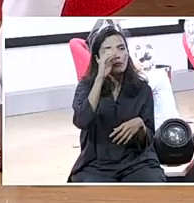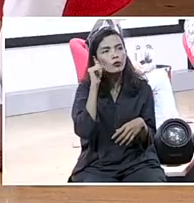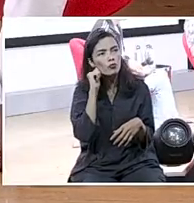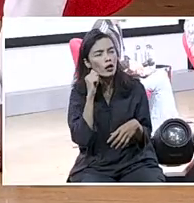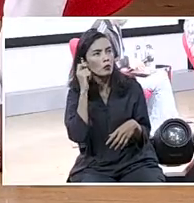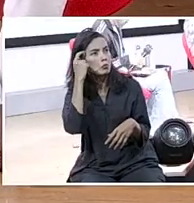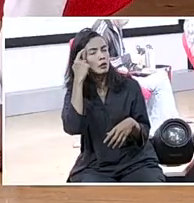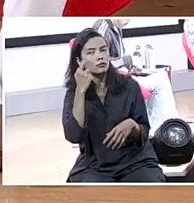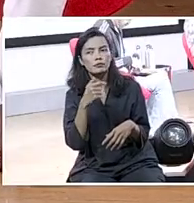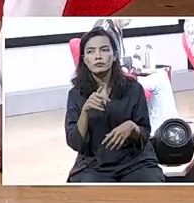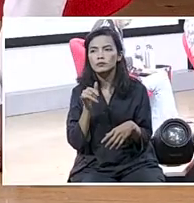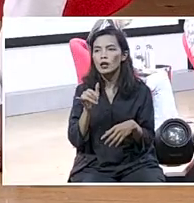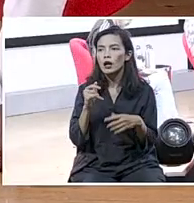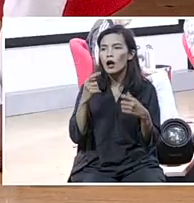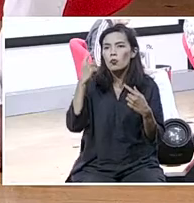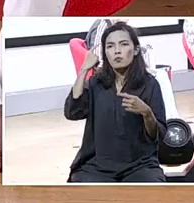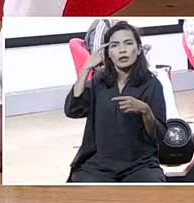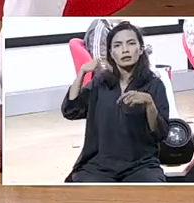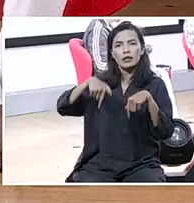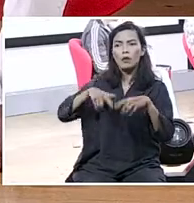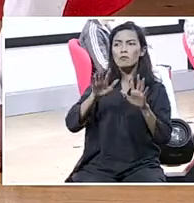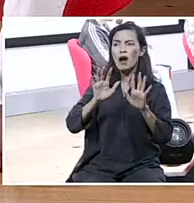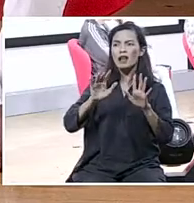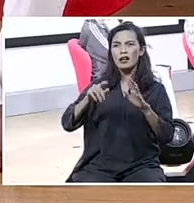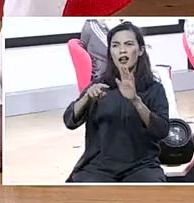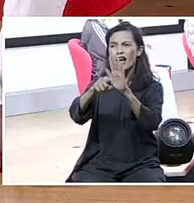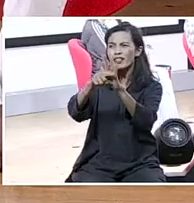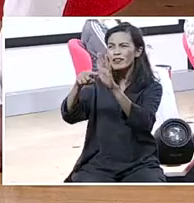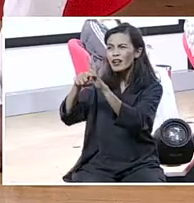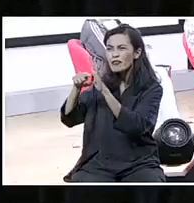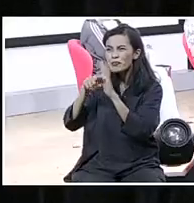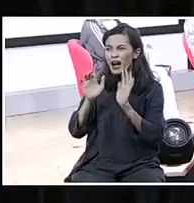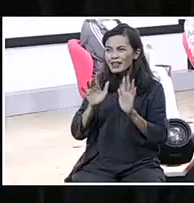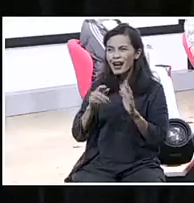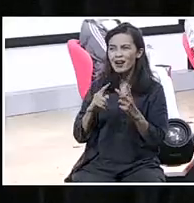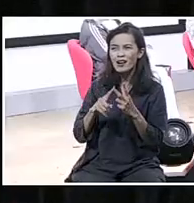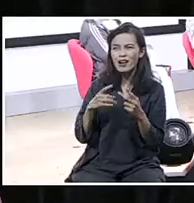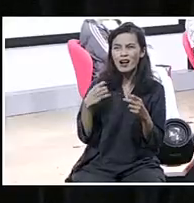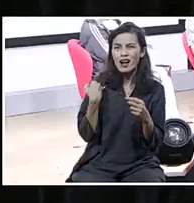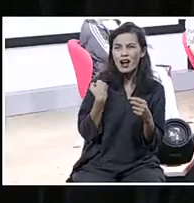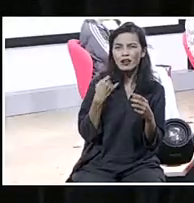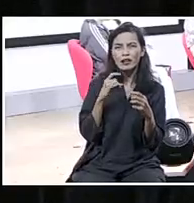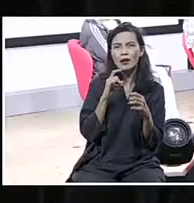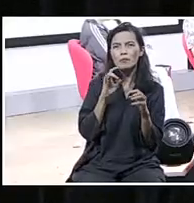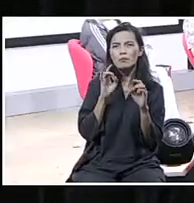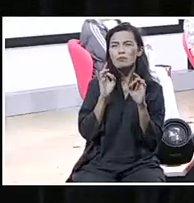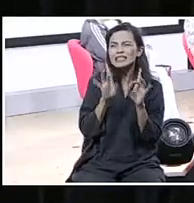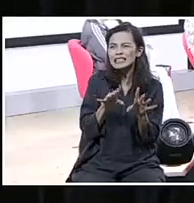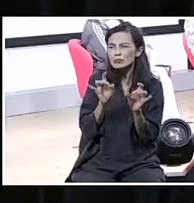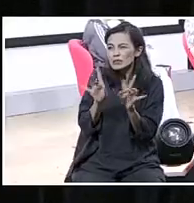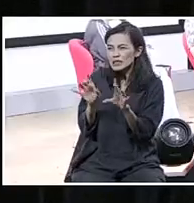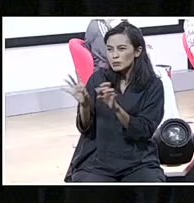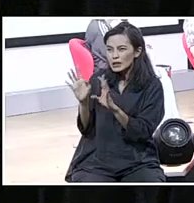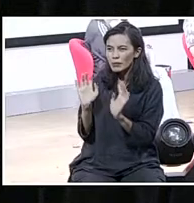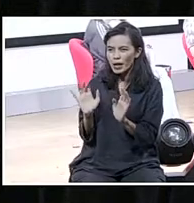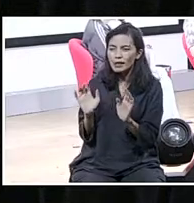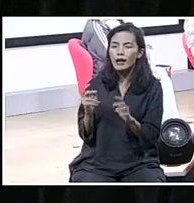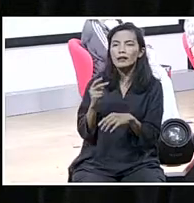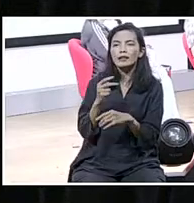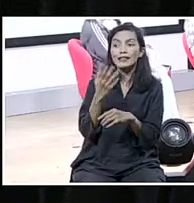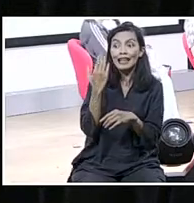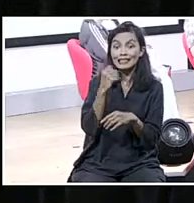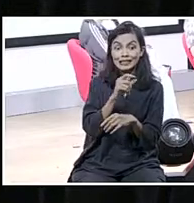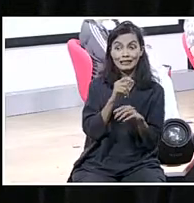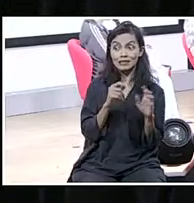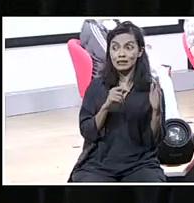you know, in this day and age when there's so much negativity, so much hate, much like Crystal said, you have to find out a way to block